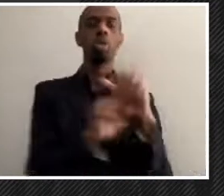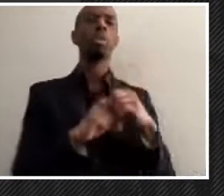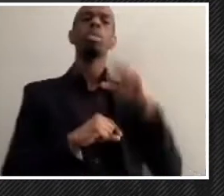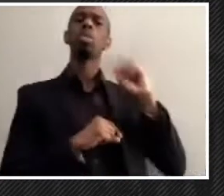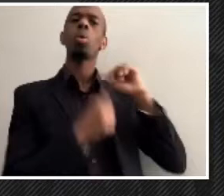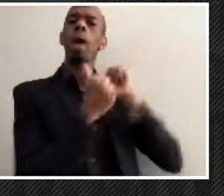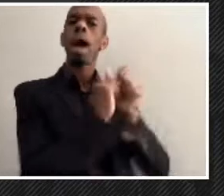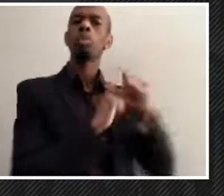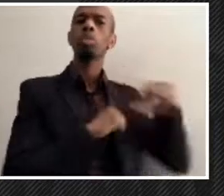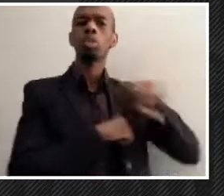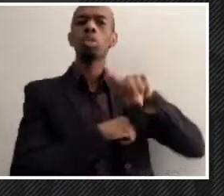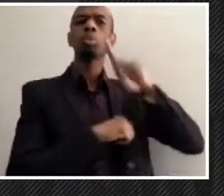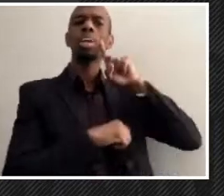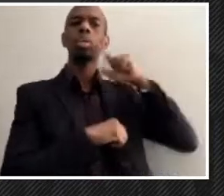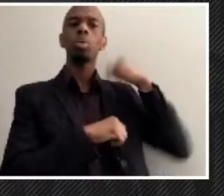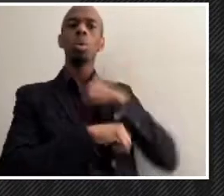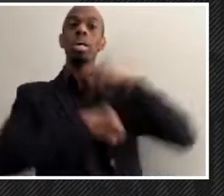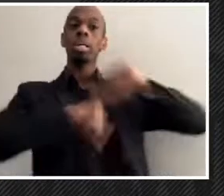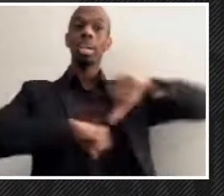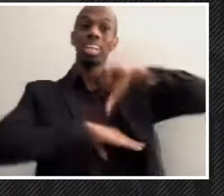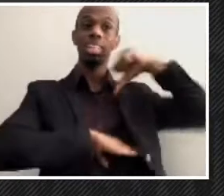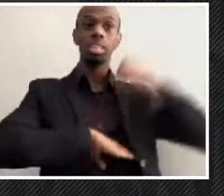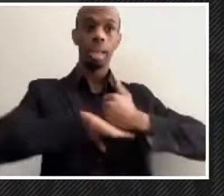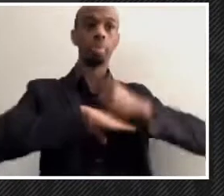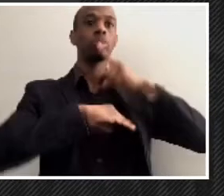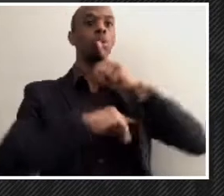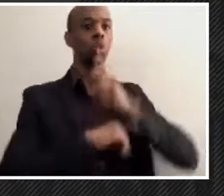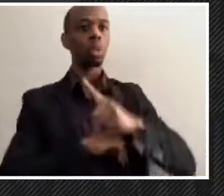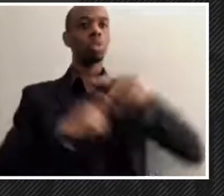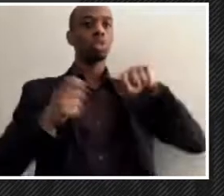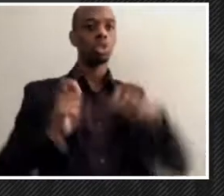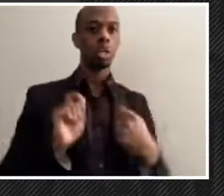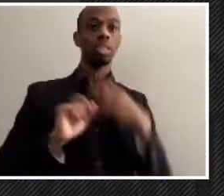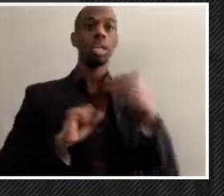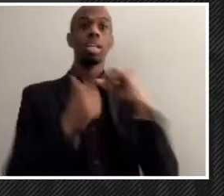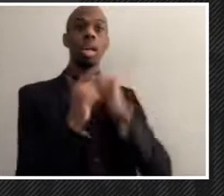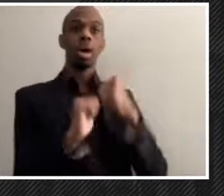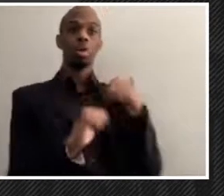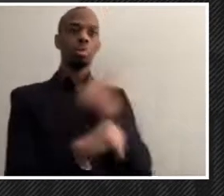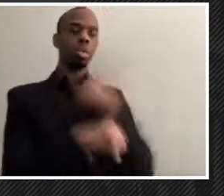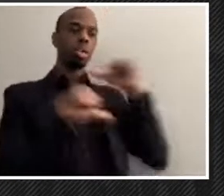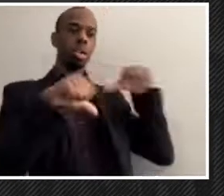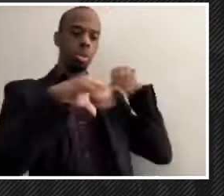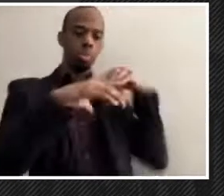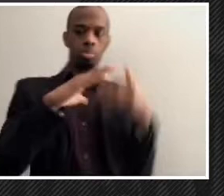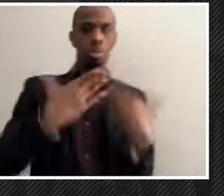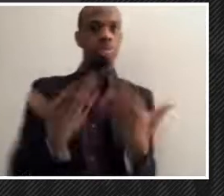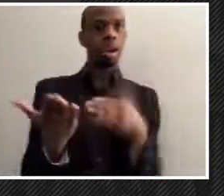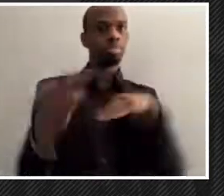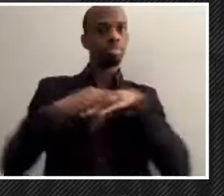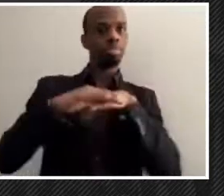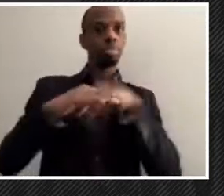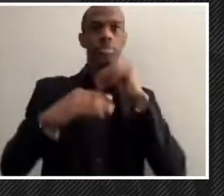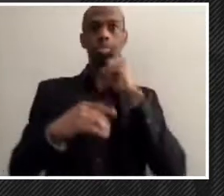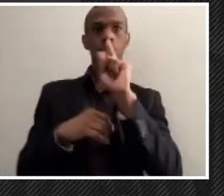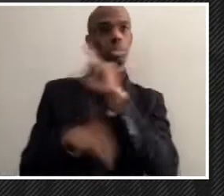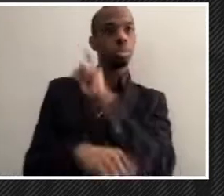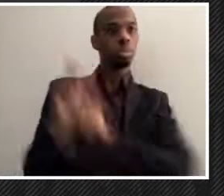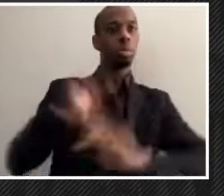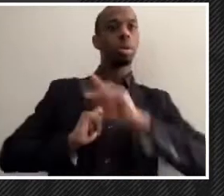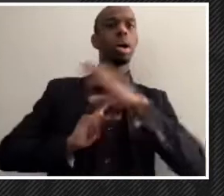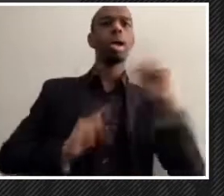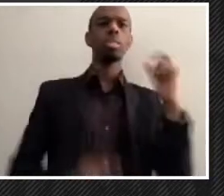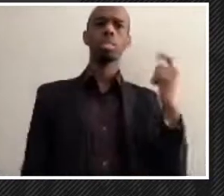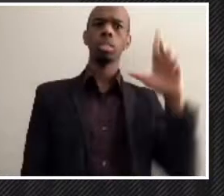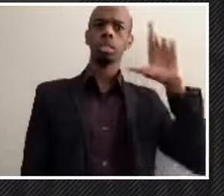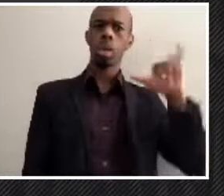take that attention and convert it into action among people? Gary, you're talking about the South. I love the South. Why don't we talk to you? So,